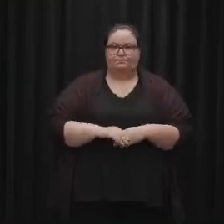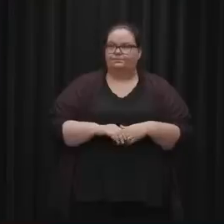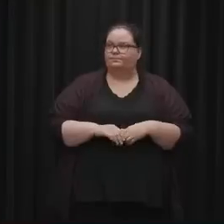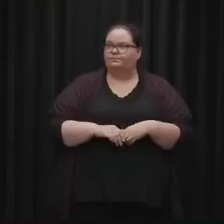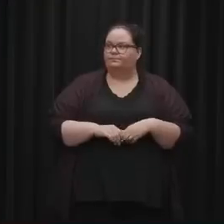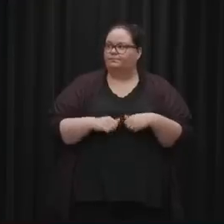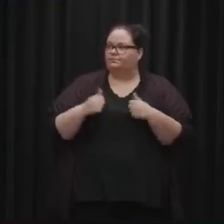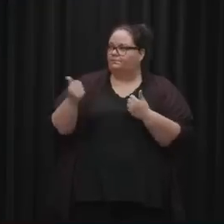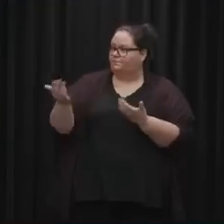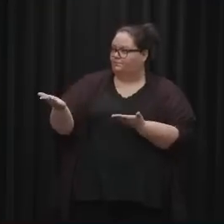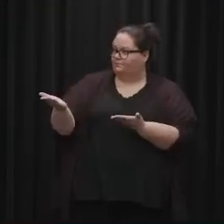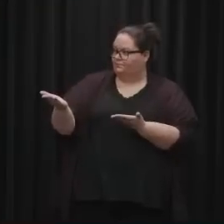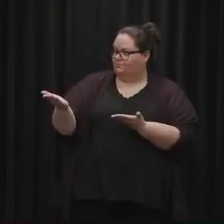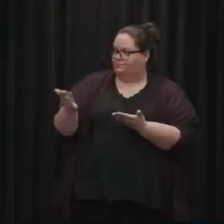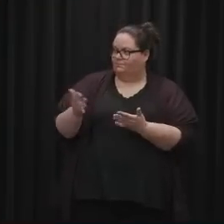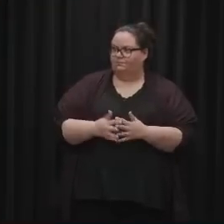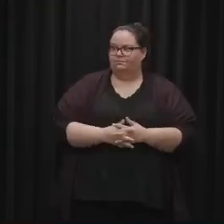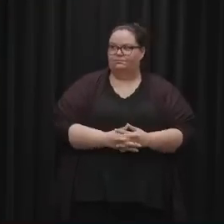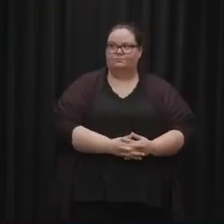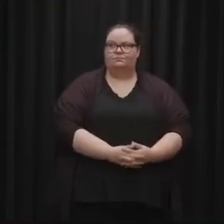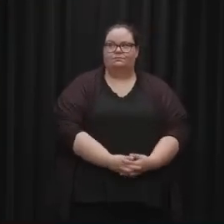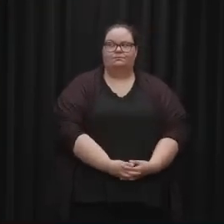Dr. Russell.